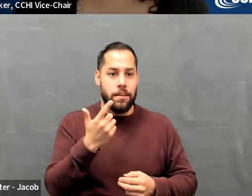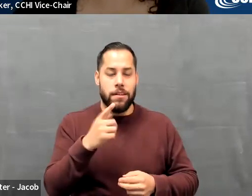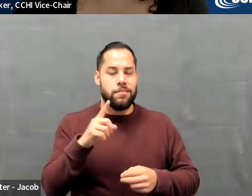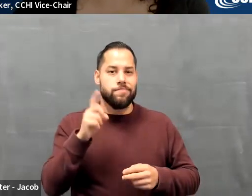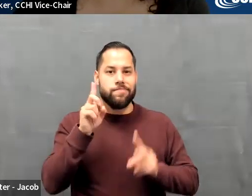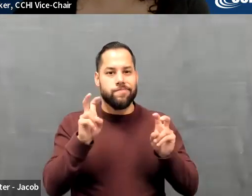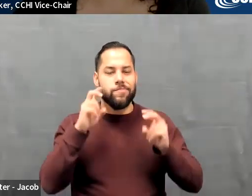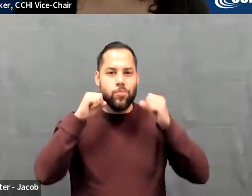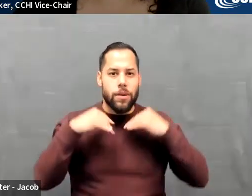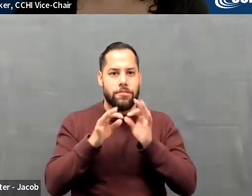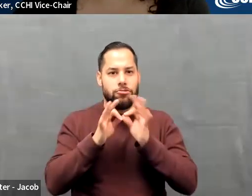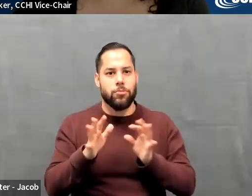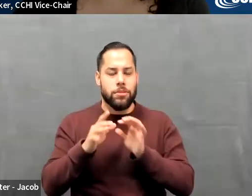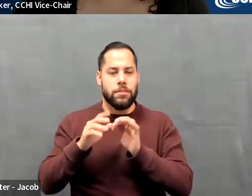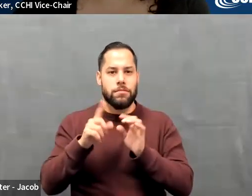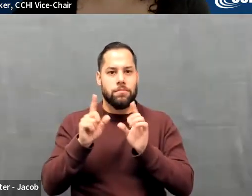do interpreting.